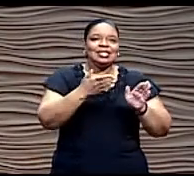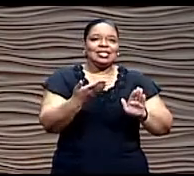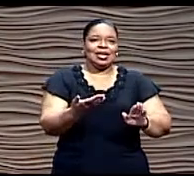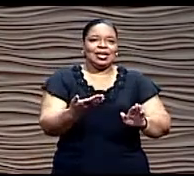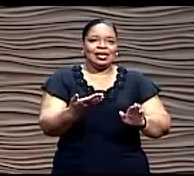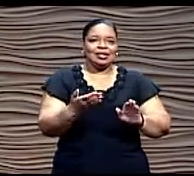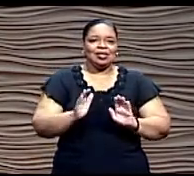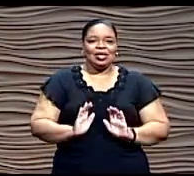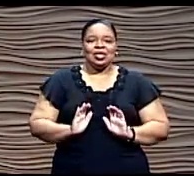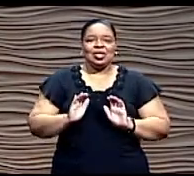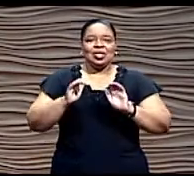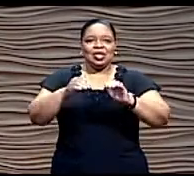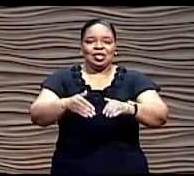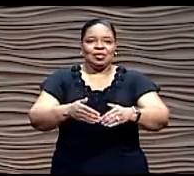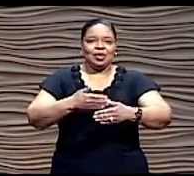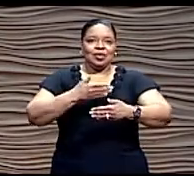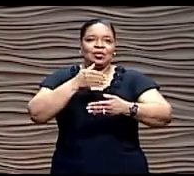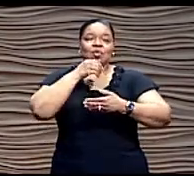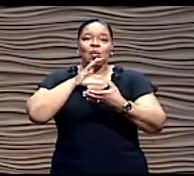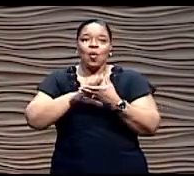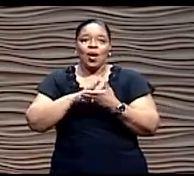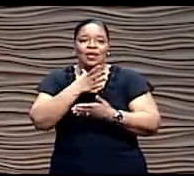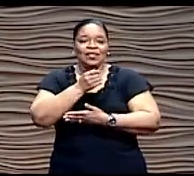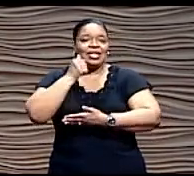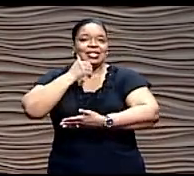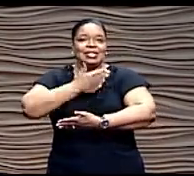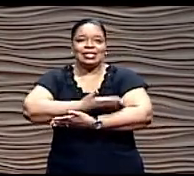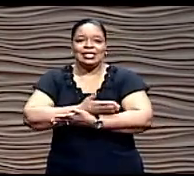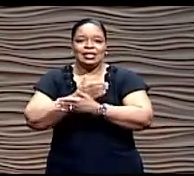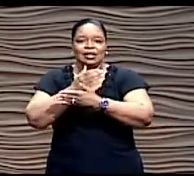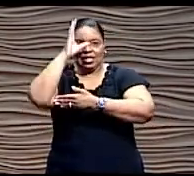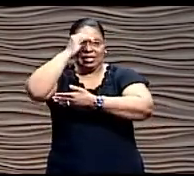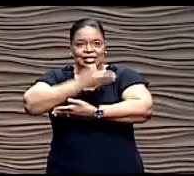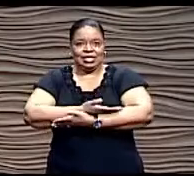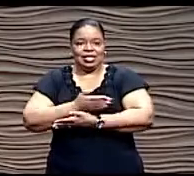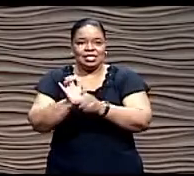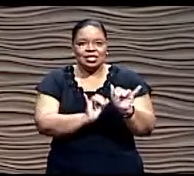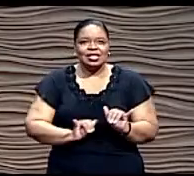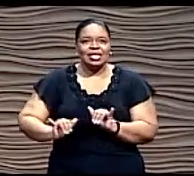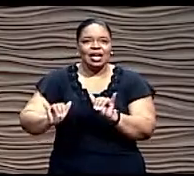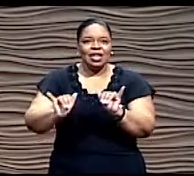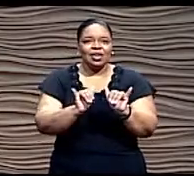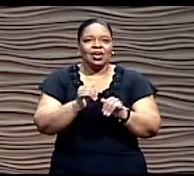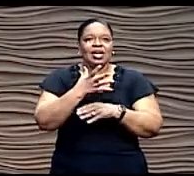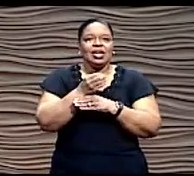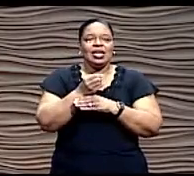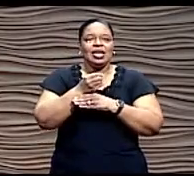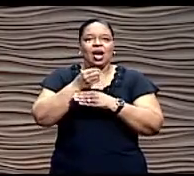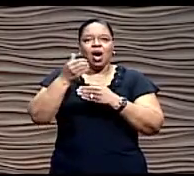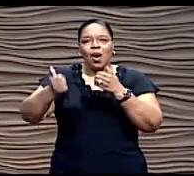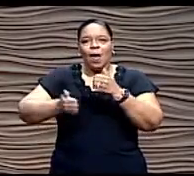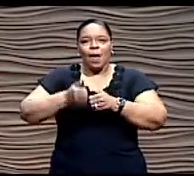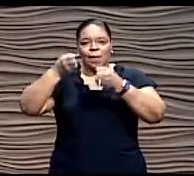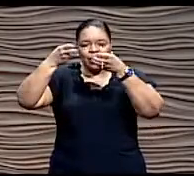would bury them in the same casket together, and he had almost lost faith and hope.